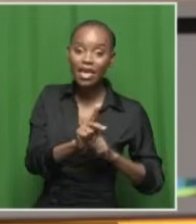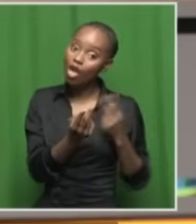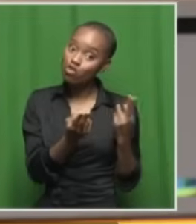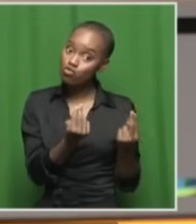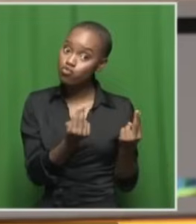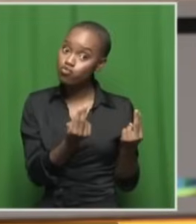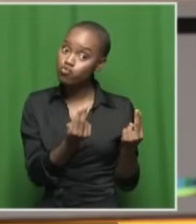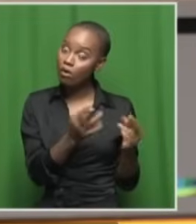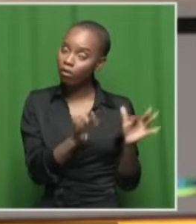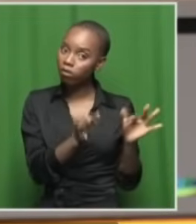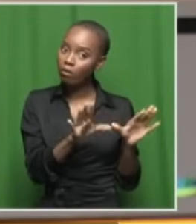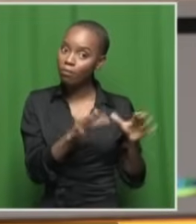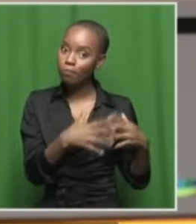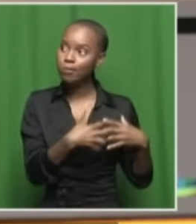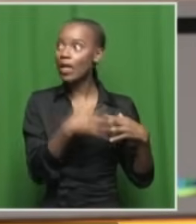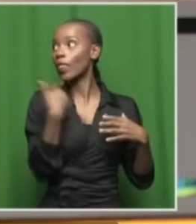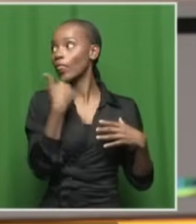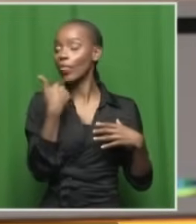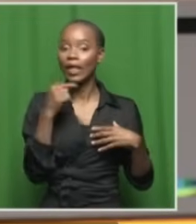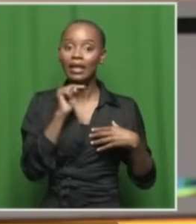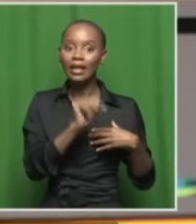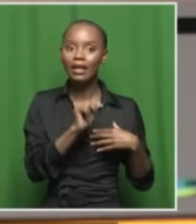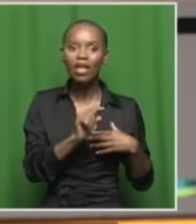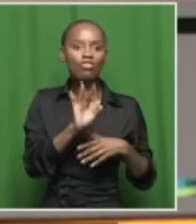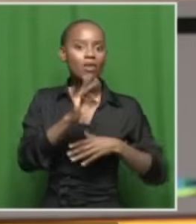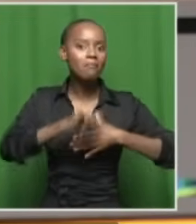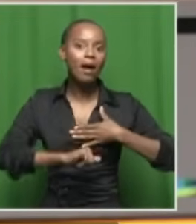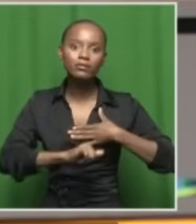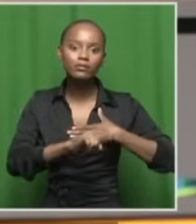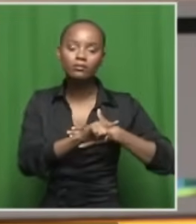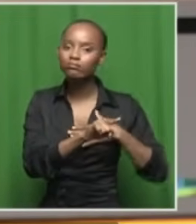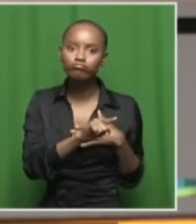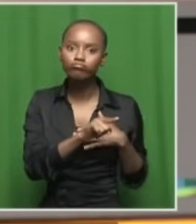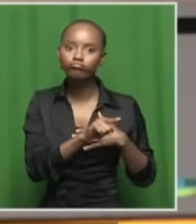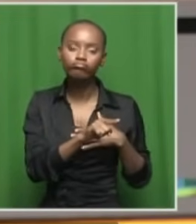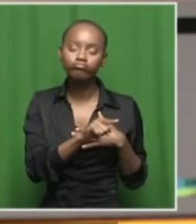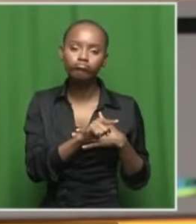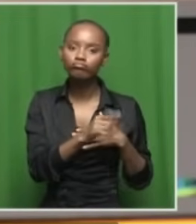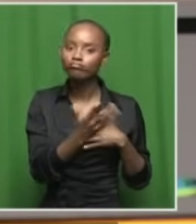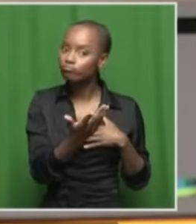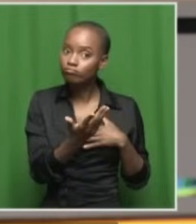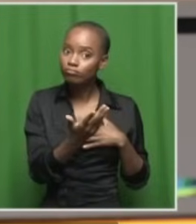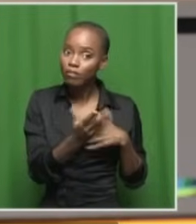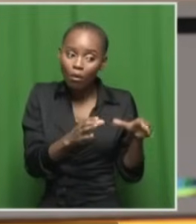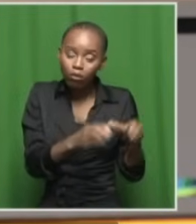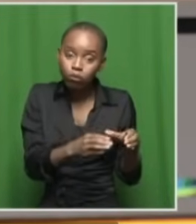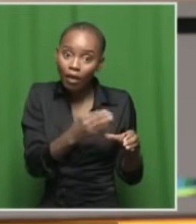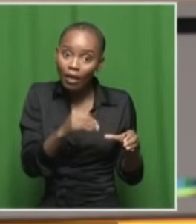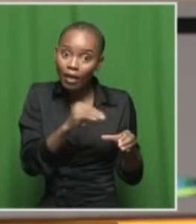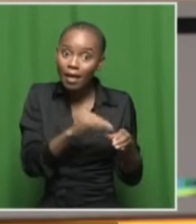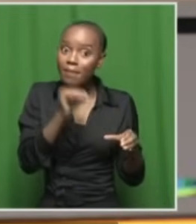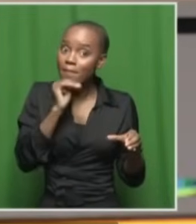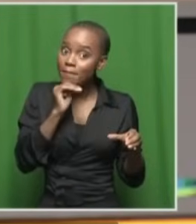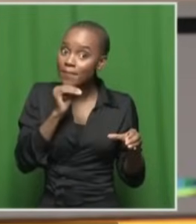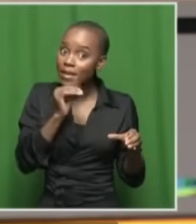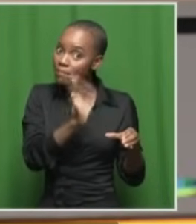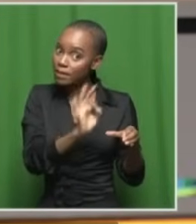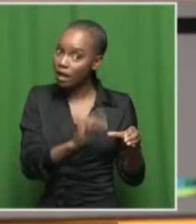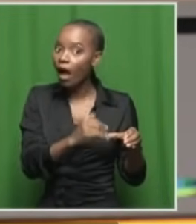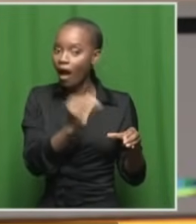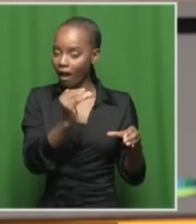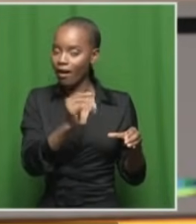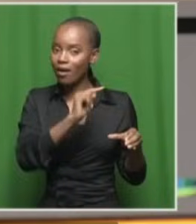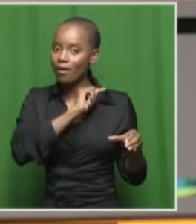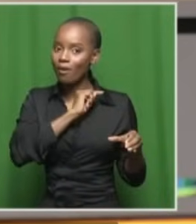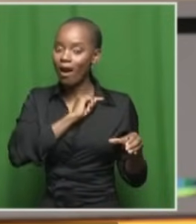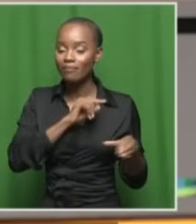block, hardly 3 months, and they are really making an inroads. EFF, which has